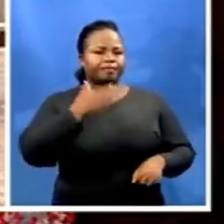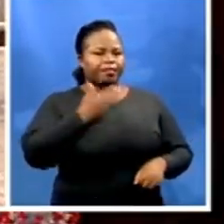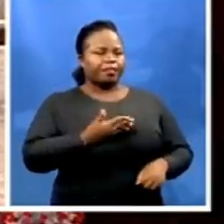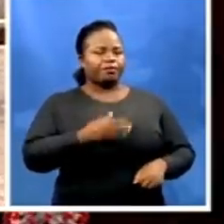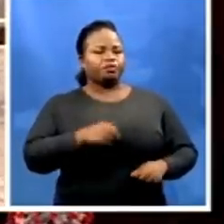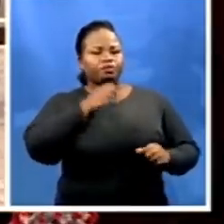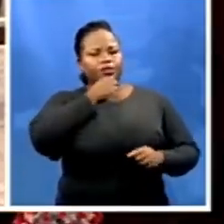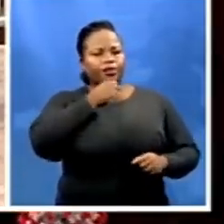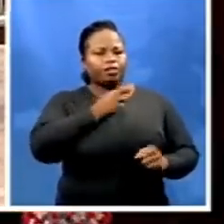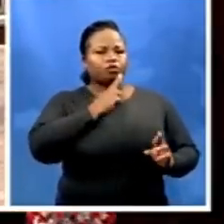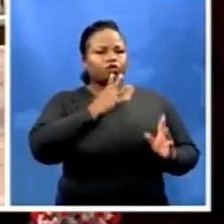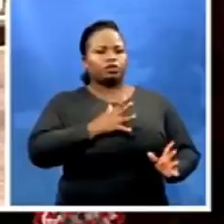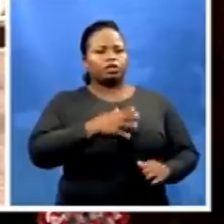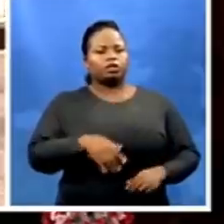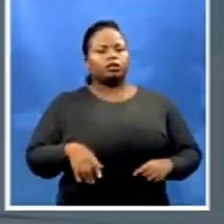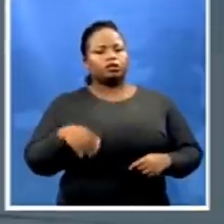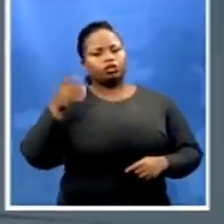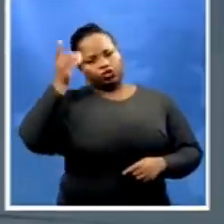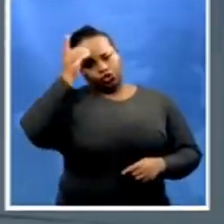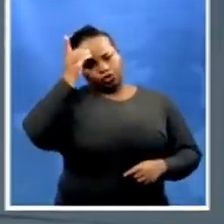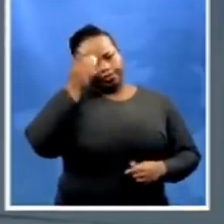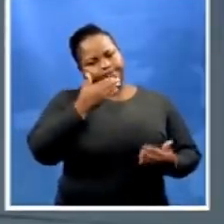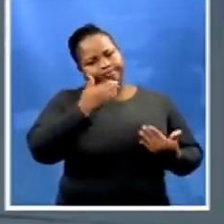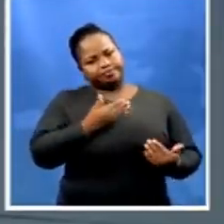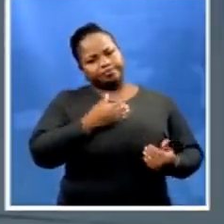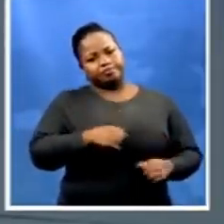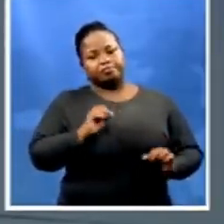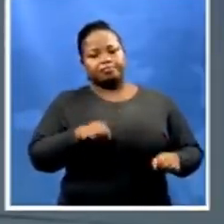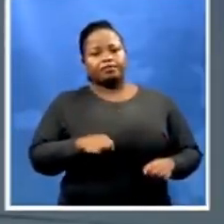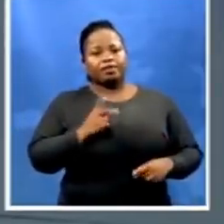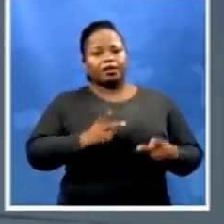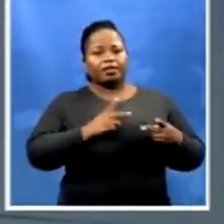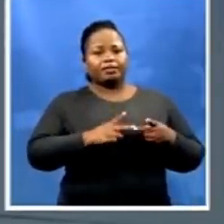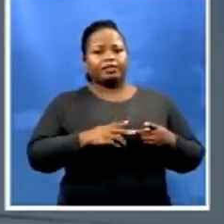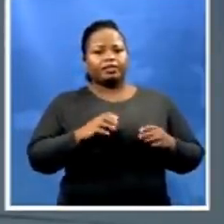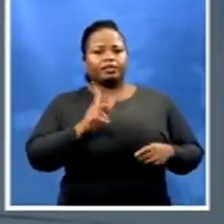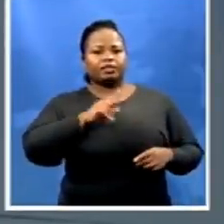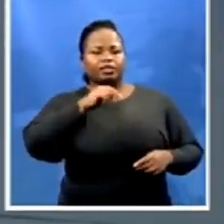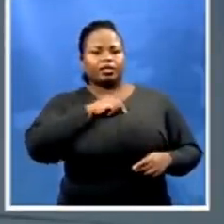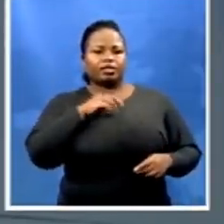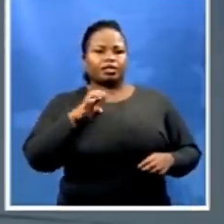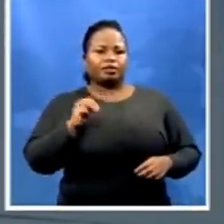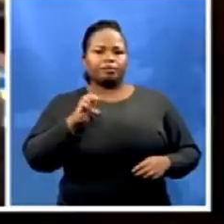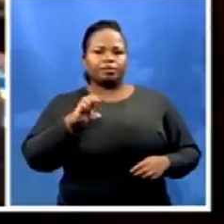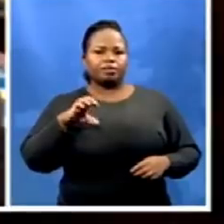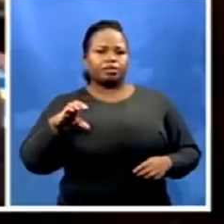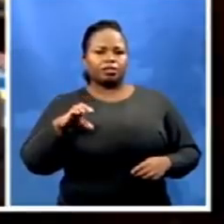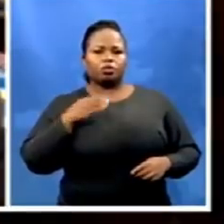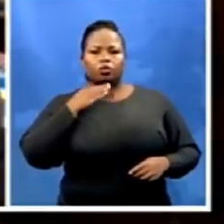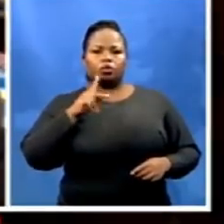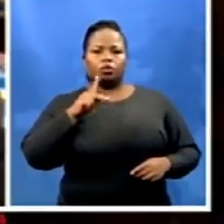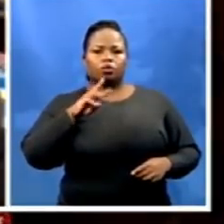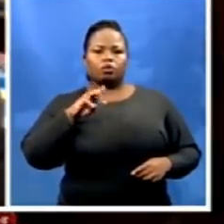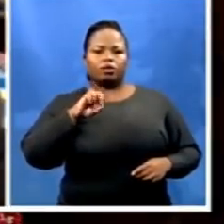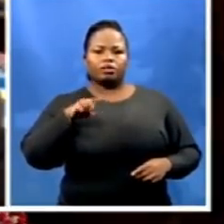indeed for your reporting. I want to bring in now KZN Education MEC Kwazi Mshengu, who joins us now via Skype to